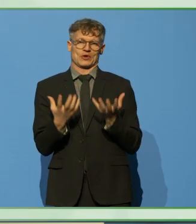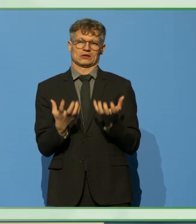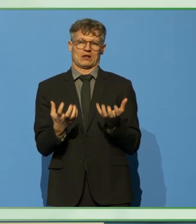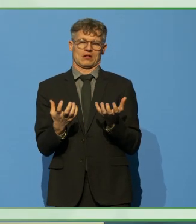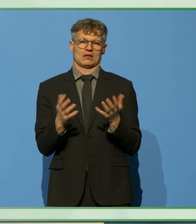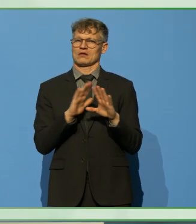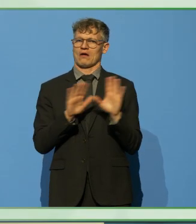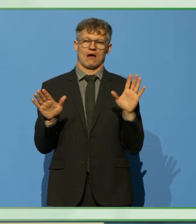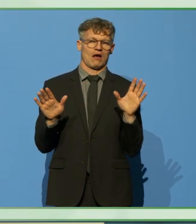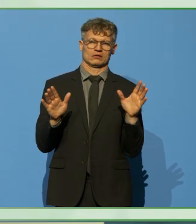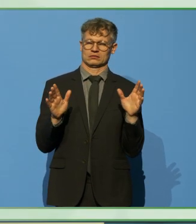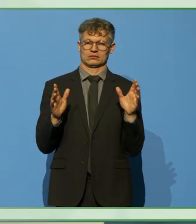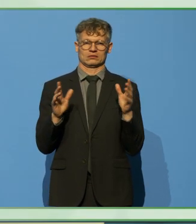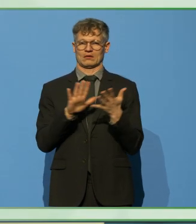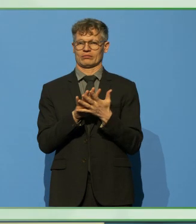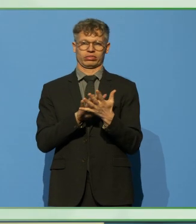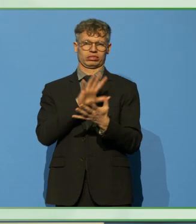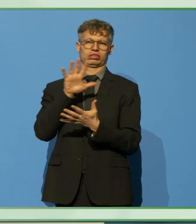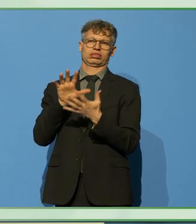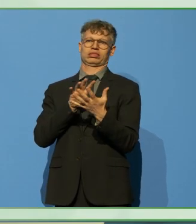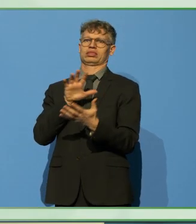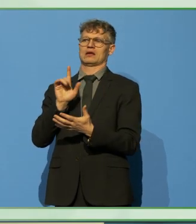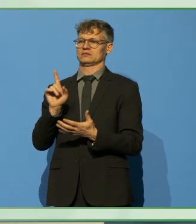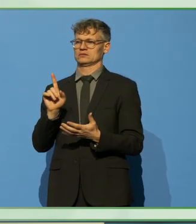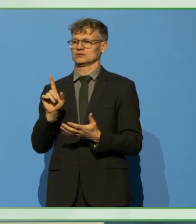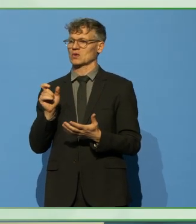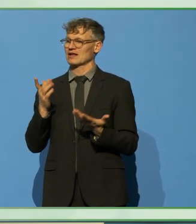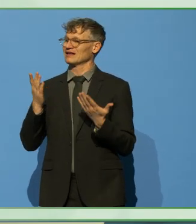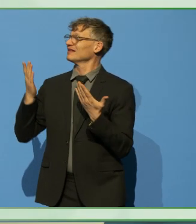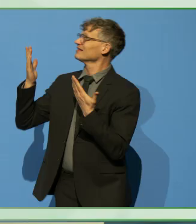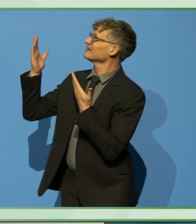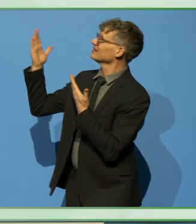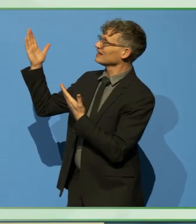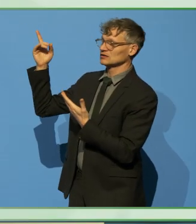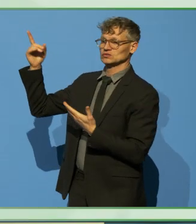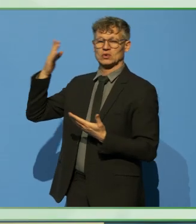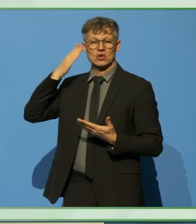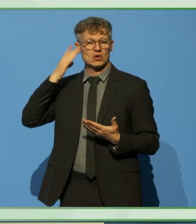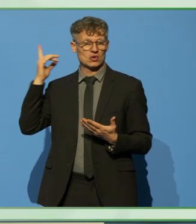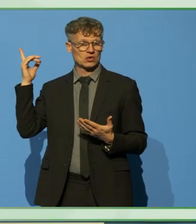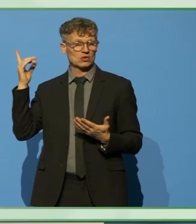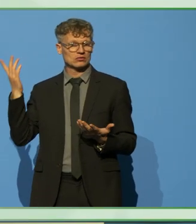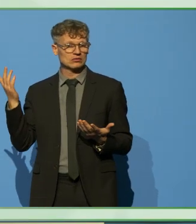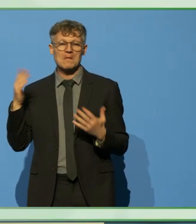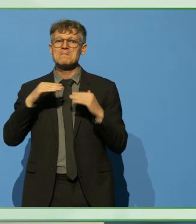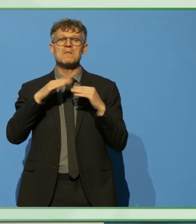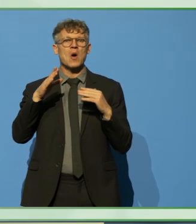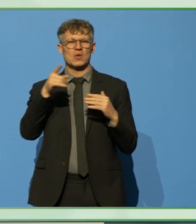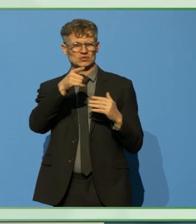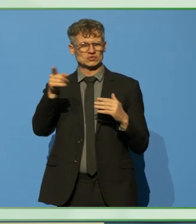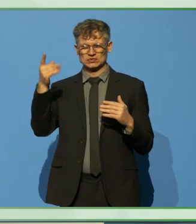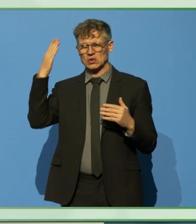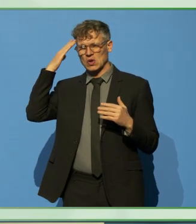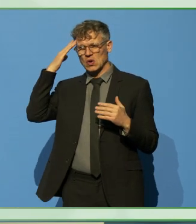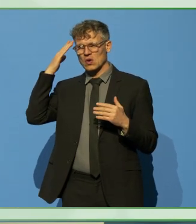can switch to the next one, that's the one you will probably know. I guess most of the people know the